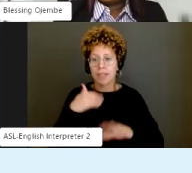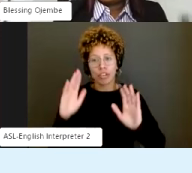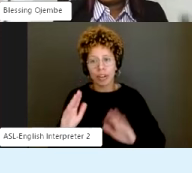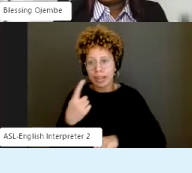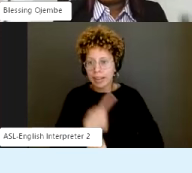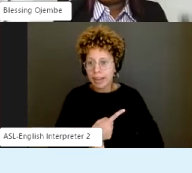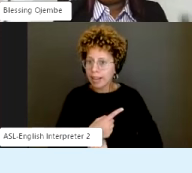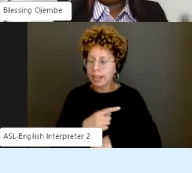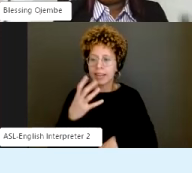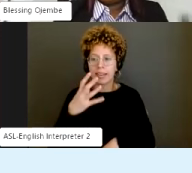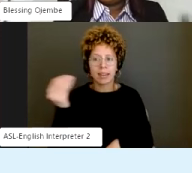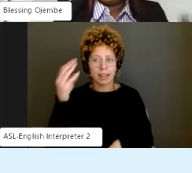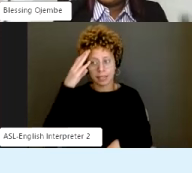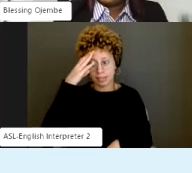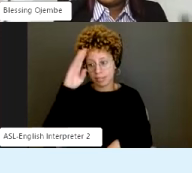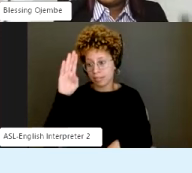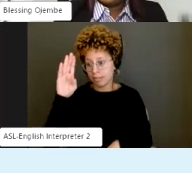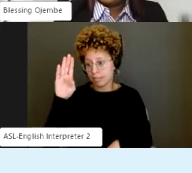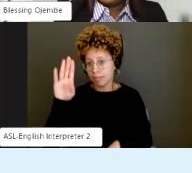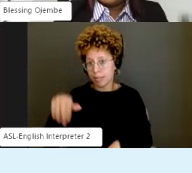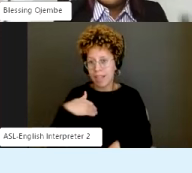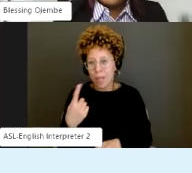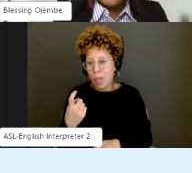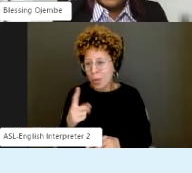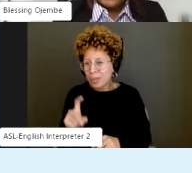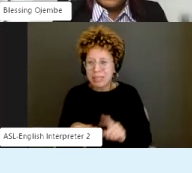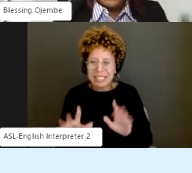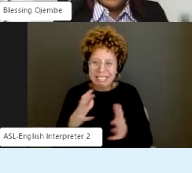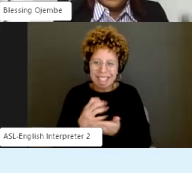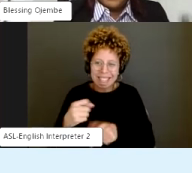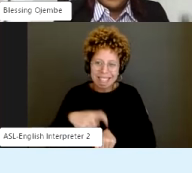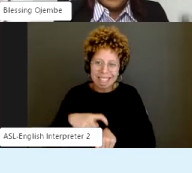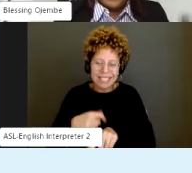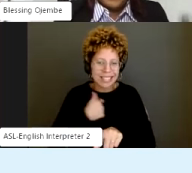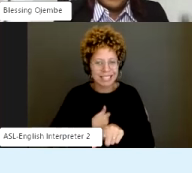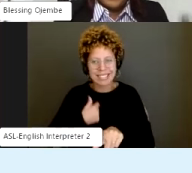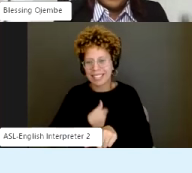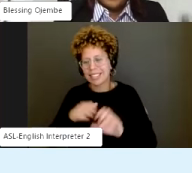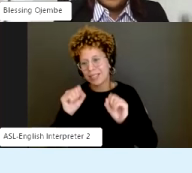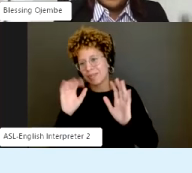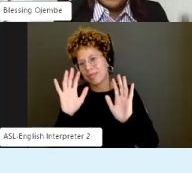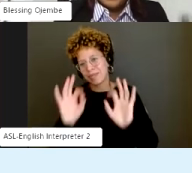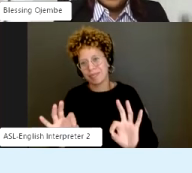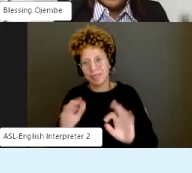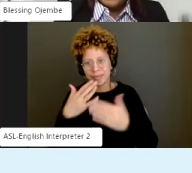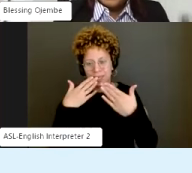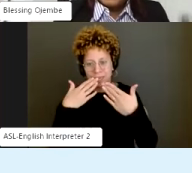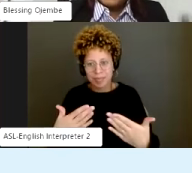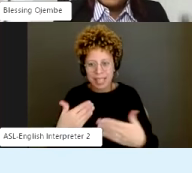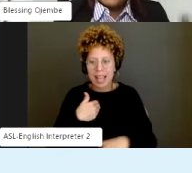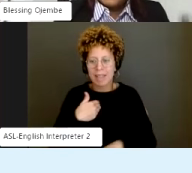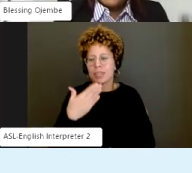day. And I know there's another question, but we don't have time, unfortunately. So thank you all again, and have a